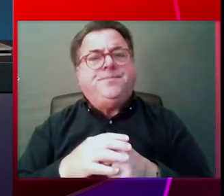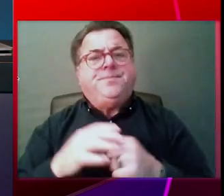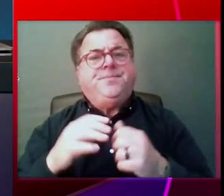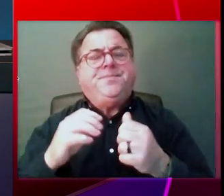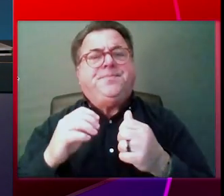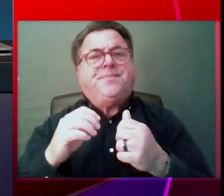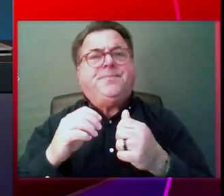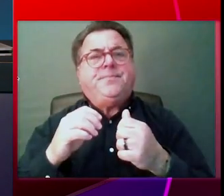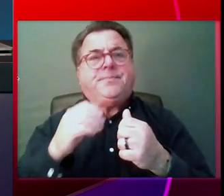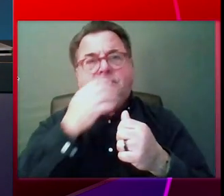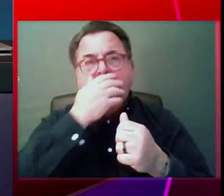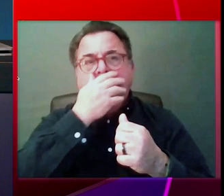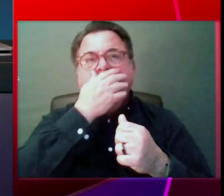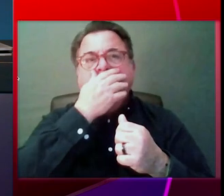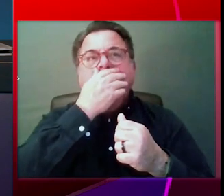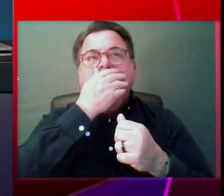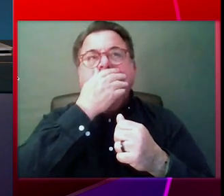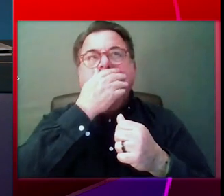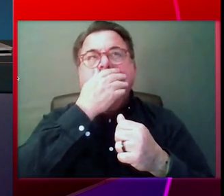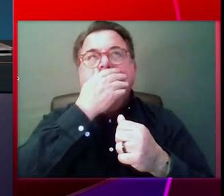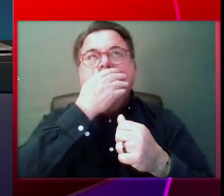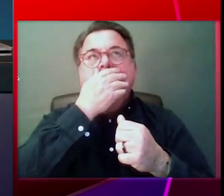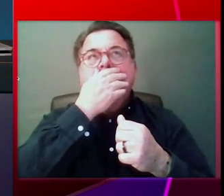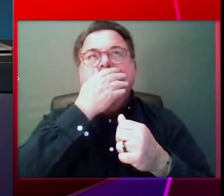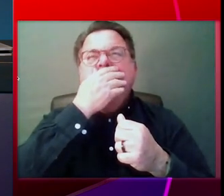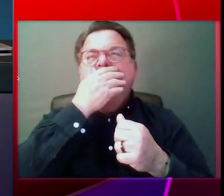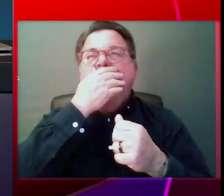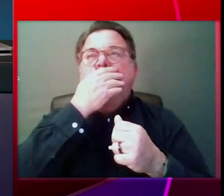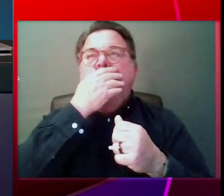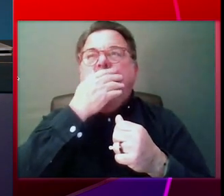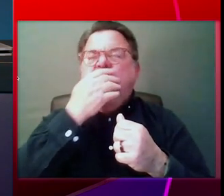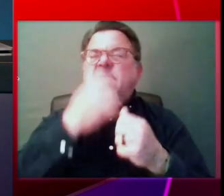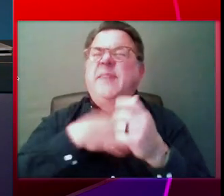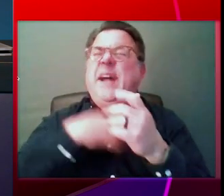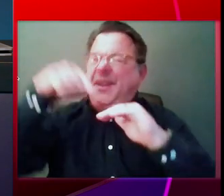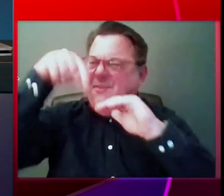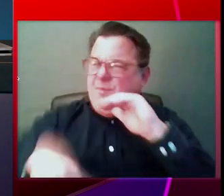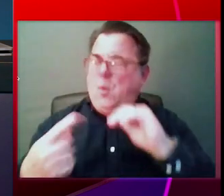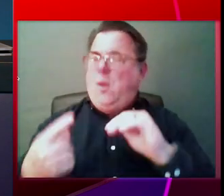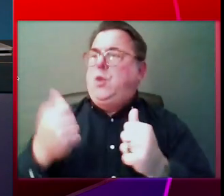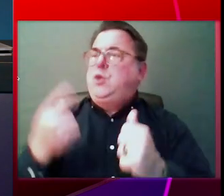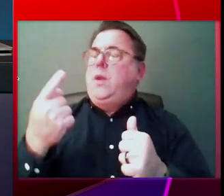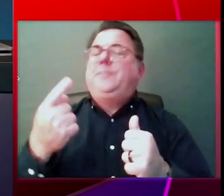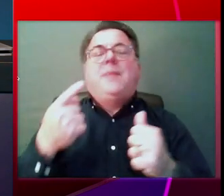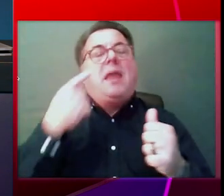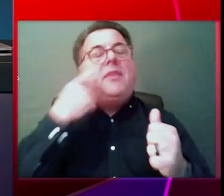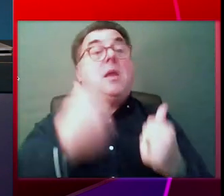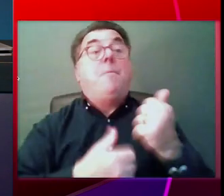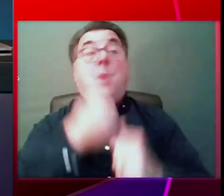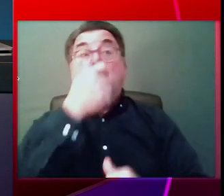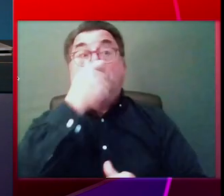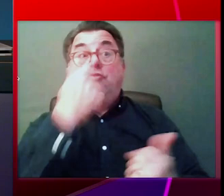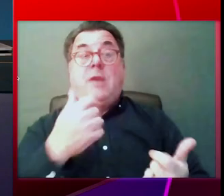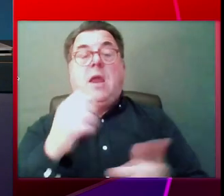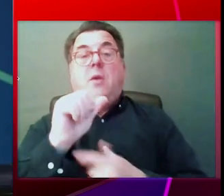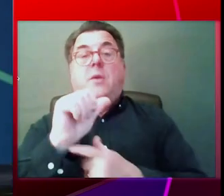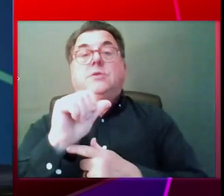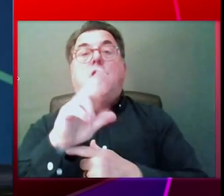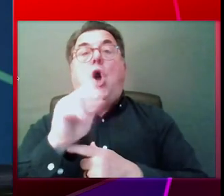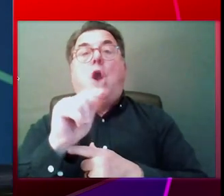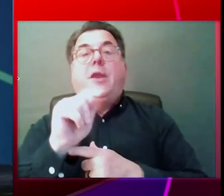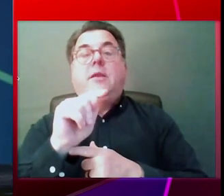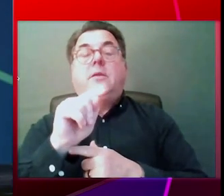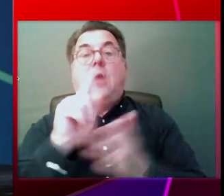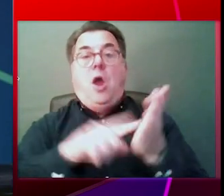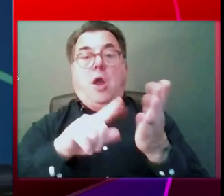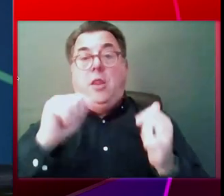Which one do you want to tackle? I'd love to go in depth on one of these. I mean, I think the audit log is probably the most interesting right now. I mean, over time, we're going to be rolling